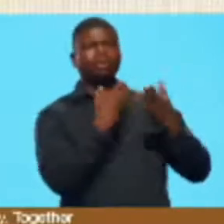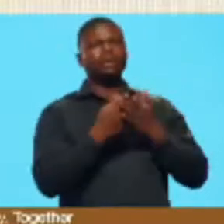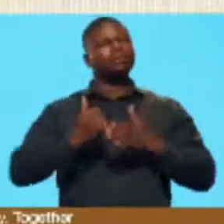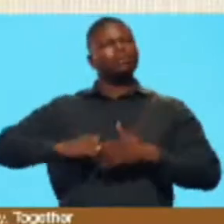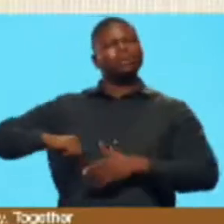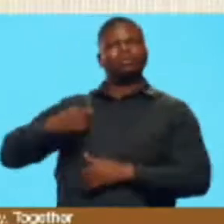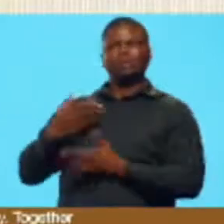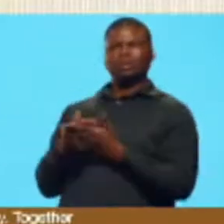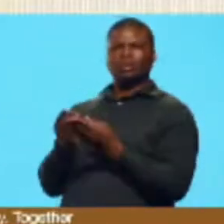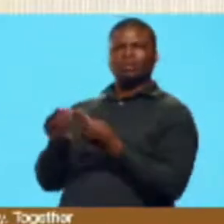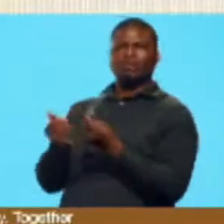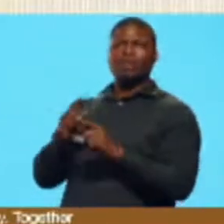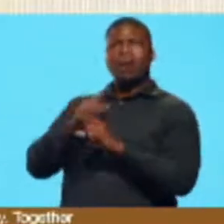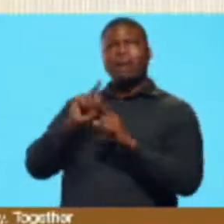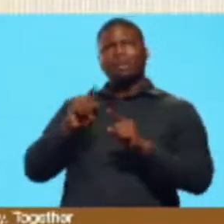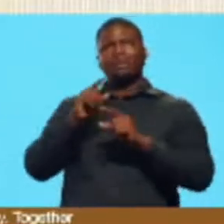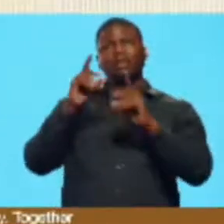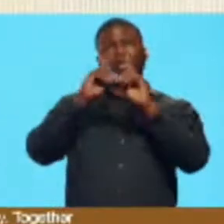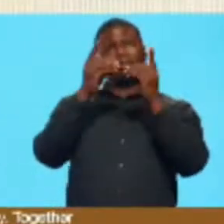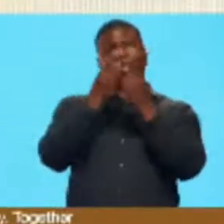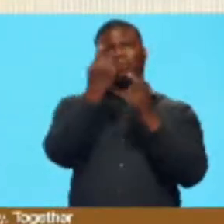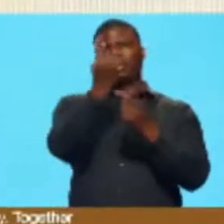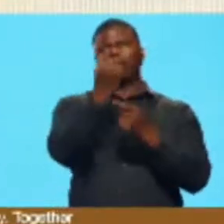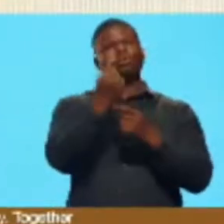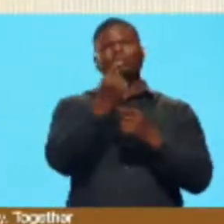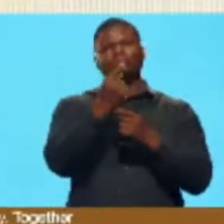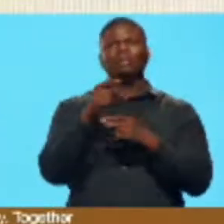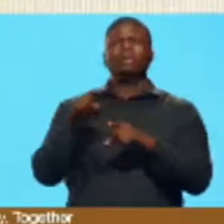the government sectors as well.